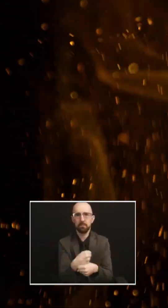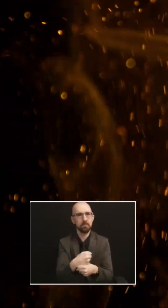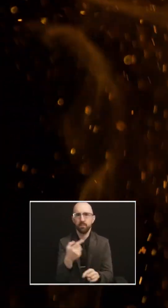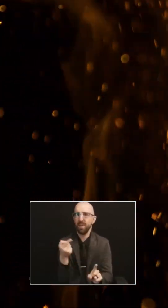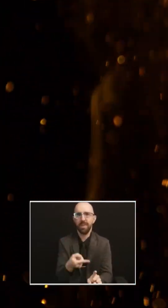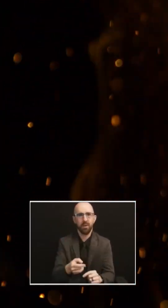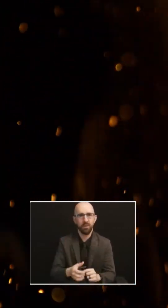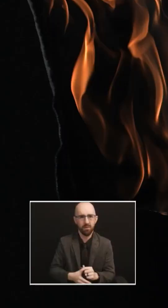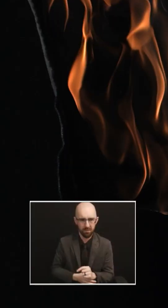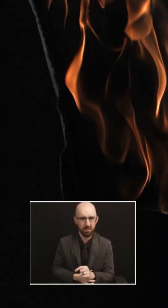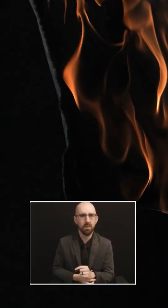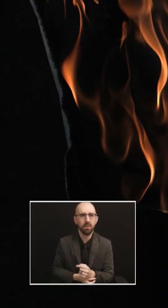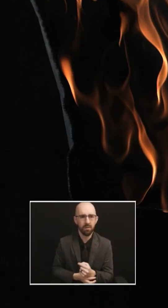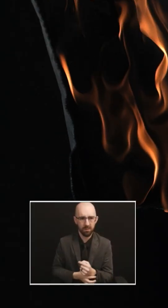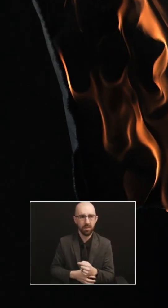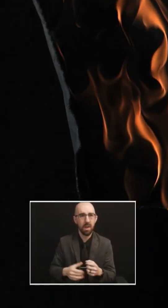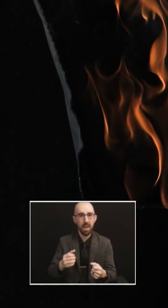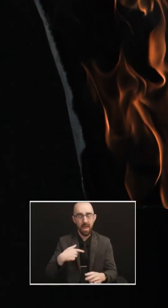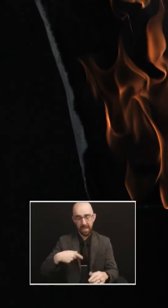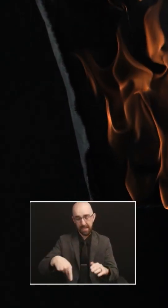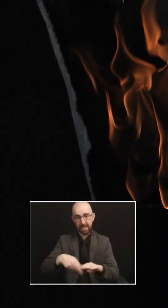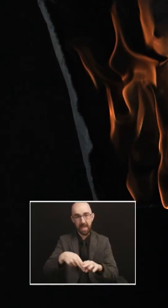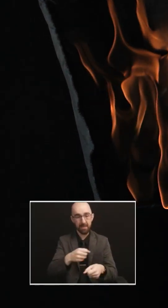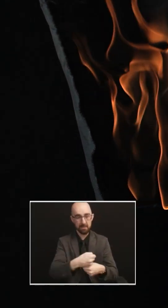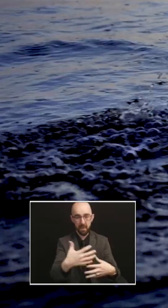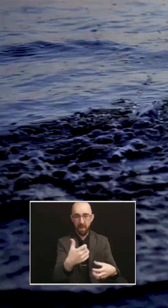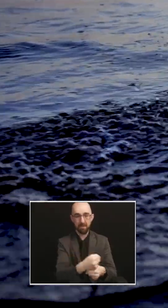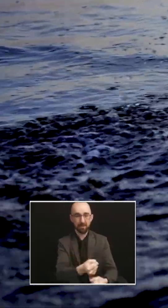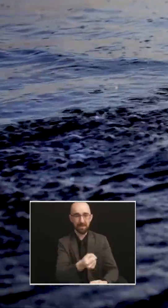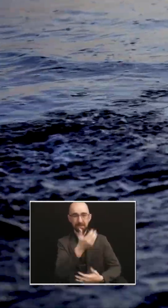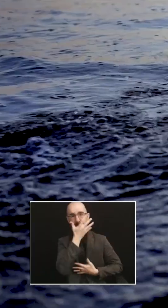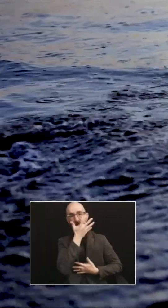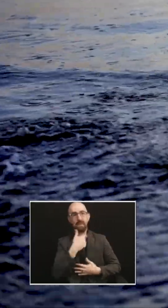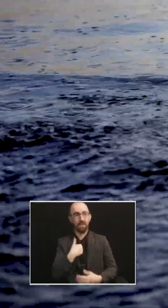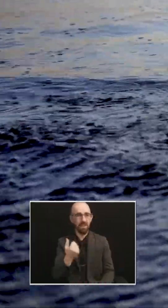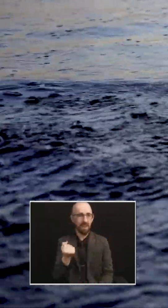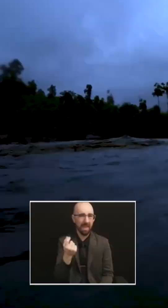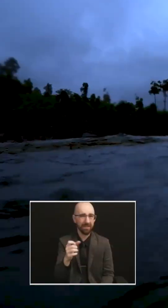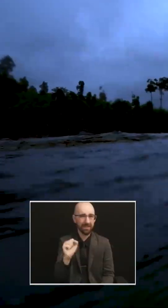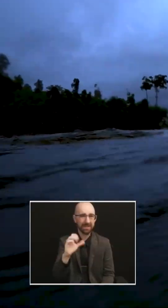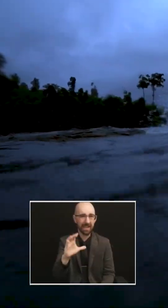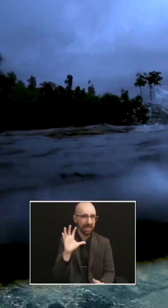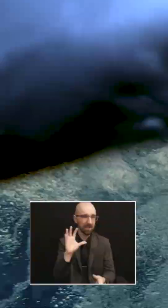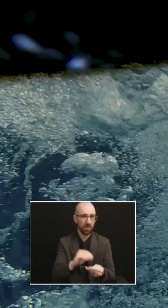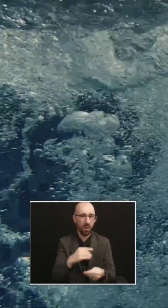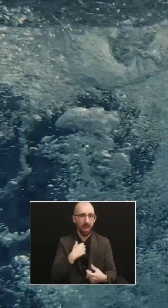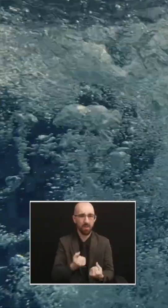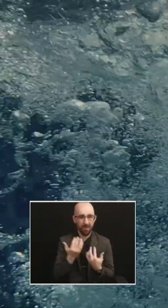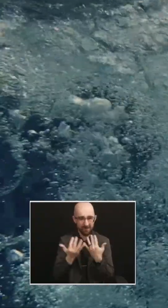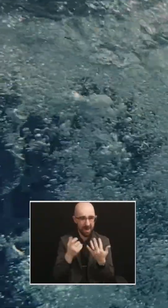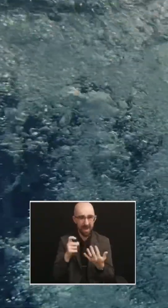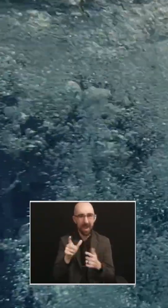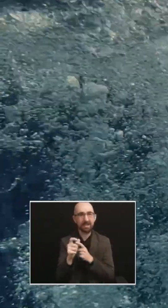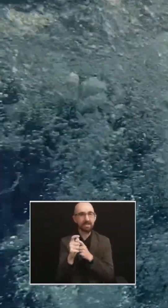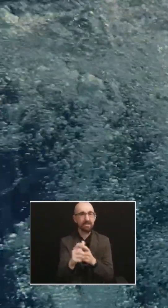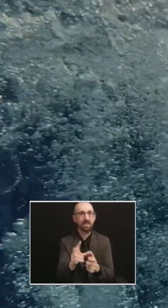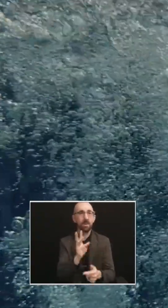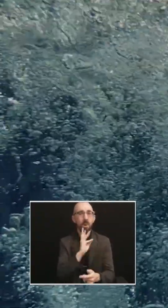And then it got all over me. I think I was on fire for a total of 11 seconds, and I had to run to the water over there to put myself out.